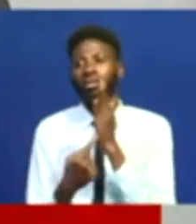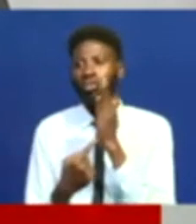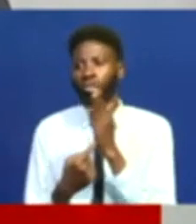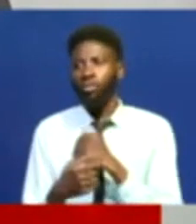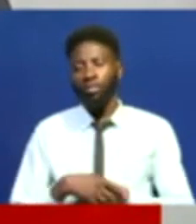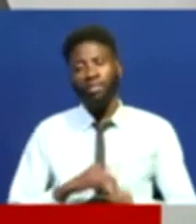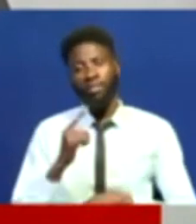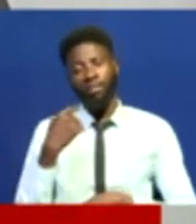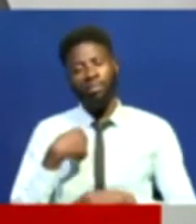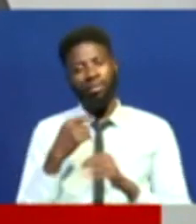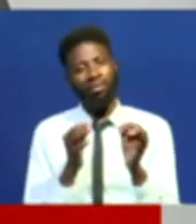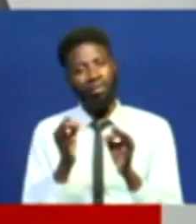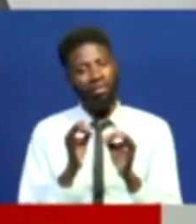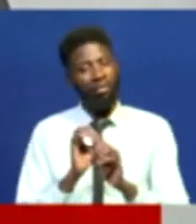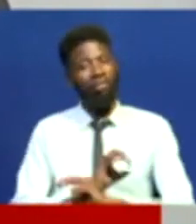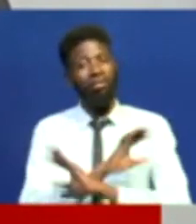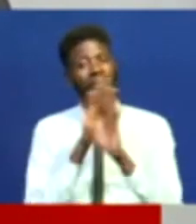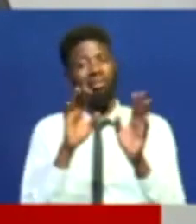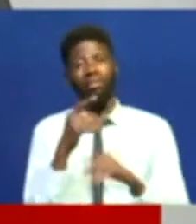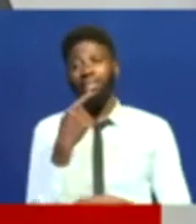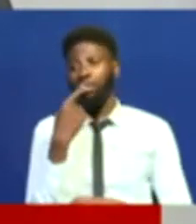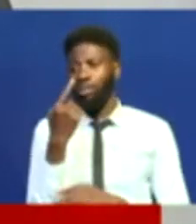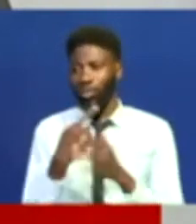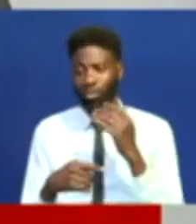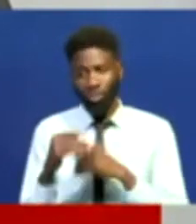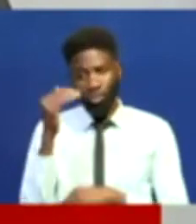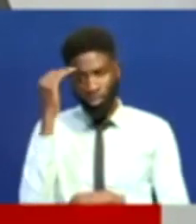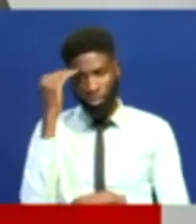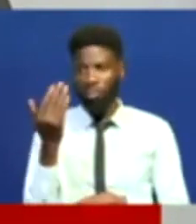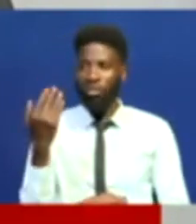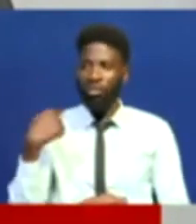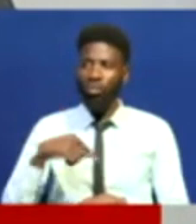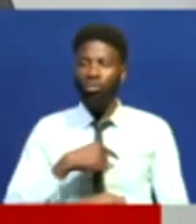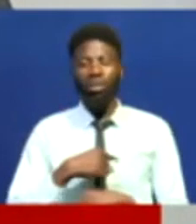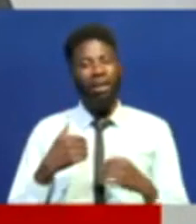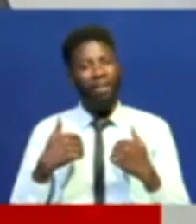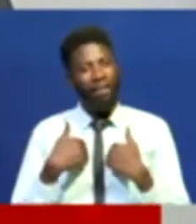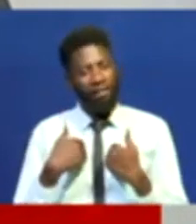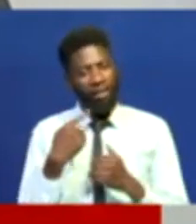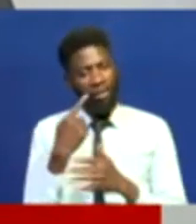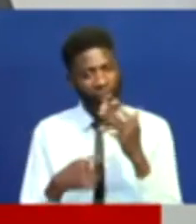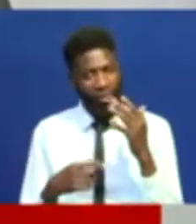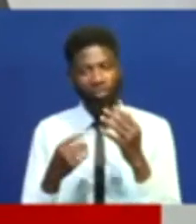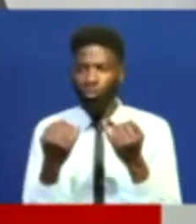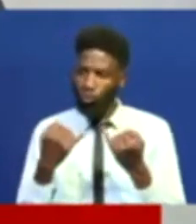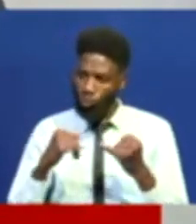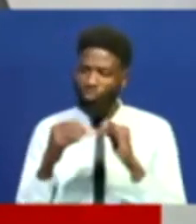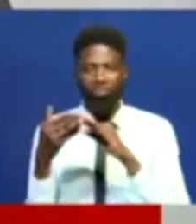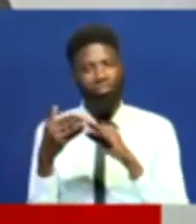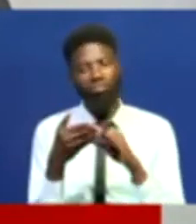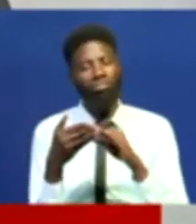let me clarify and say that, you know, we suffered a number of attempted attacks.